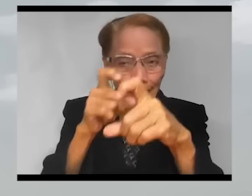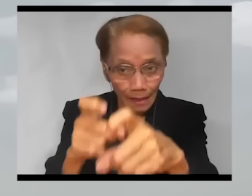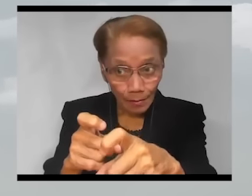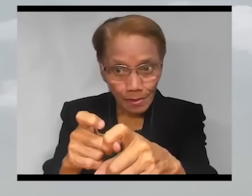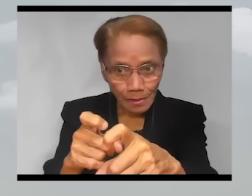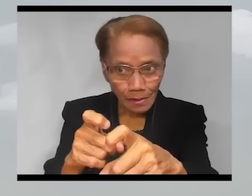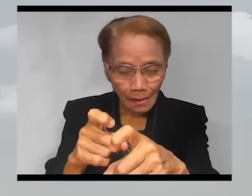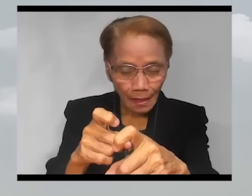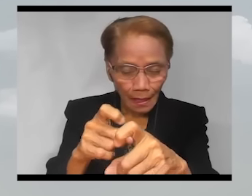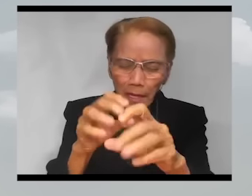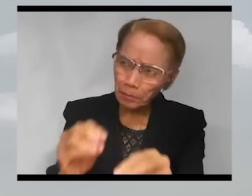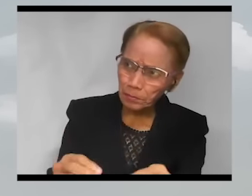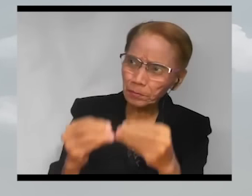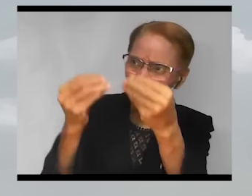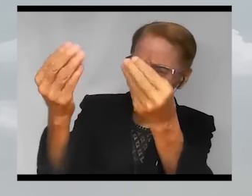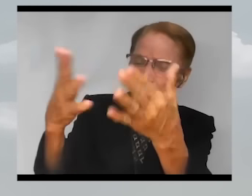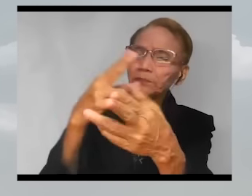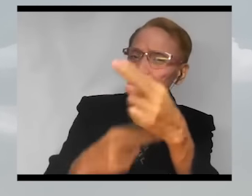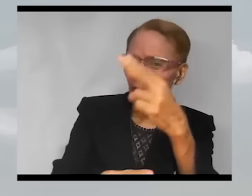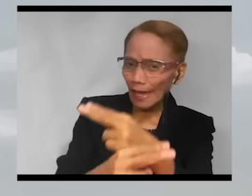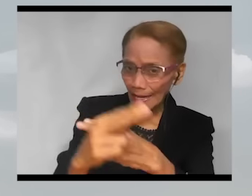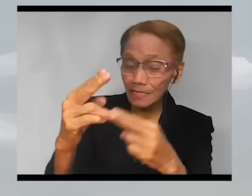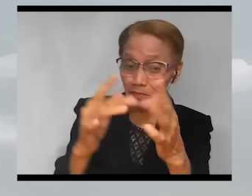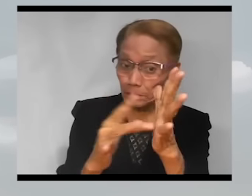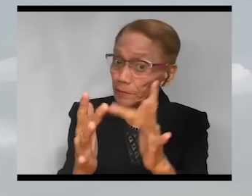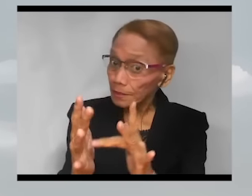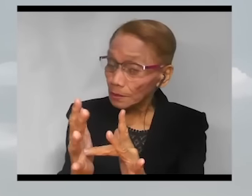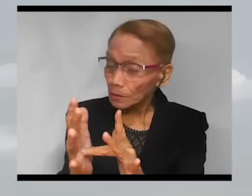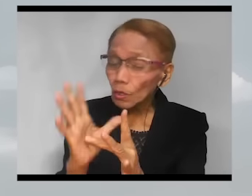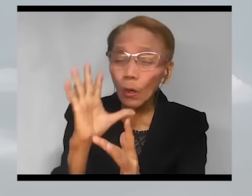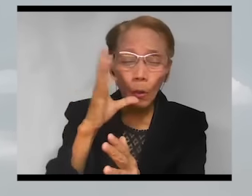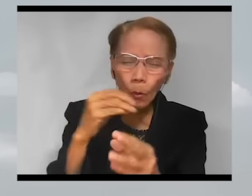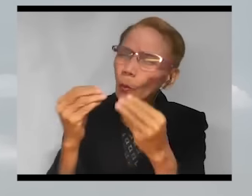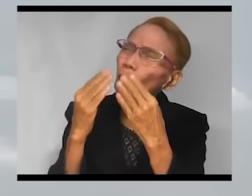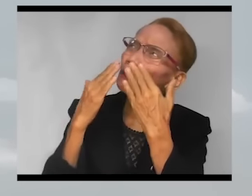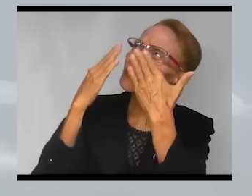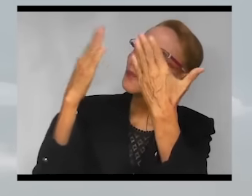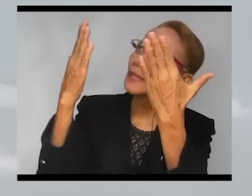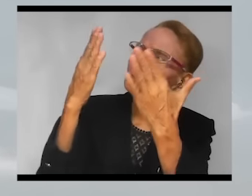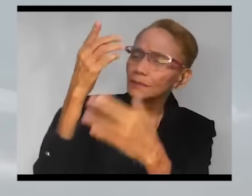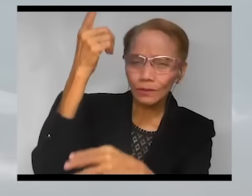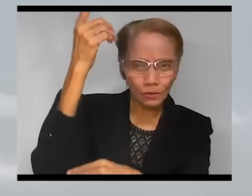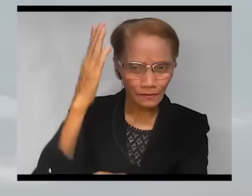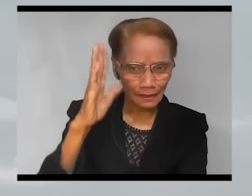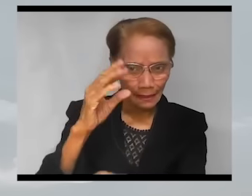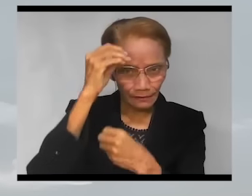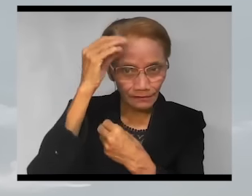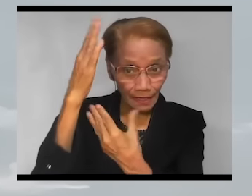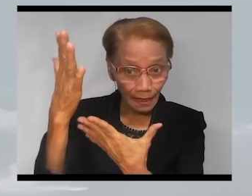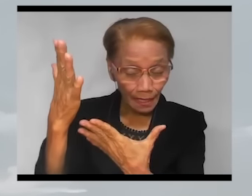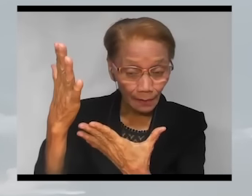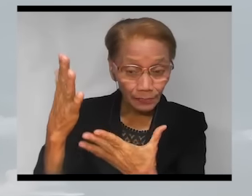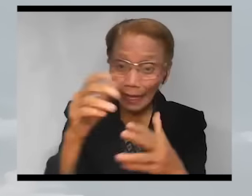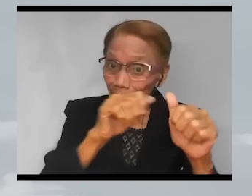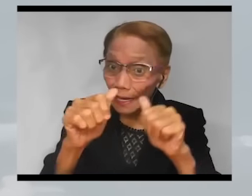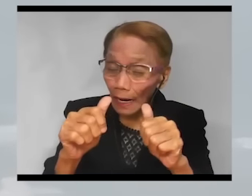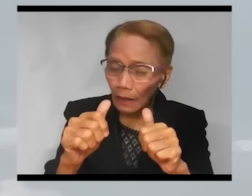them in the hands of Jesus, who will give thanks to the Father. And in the act of